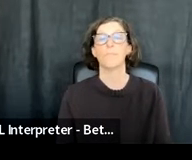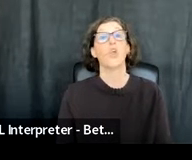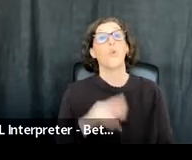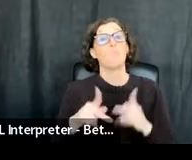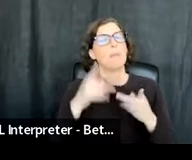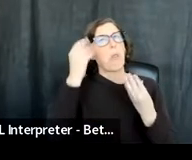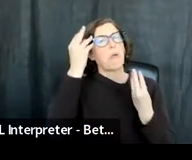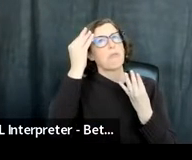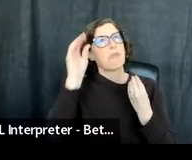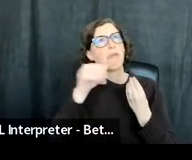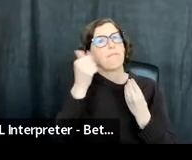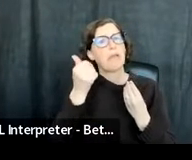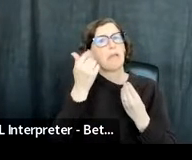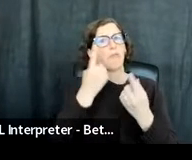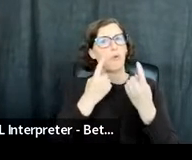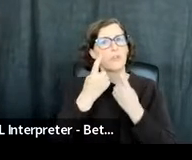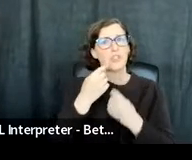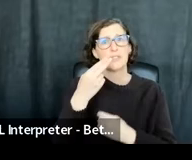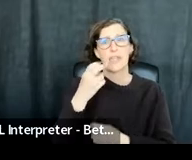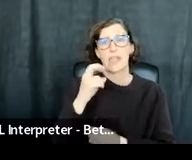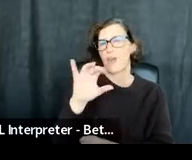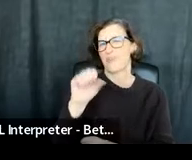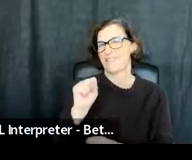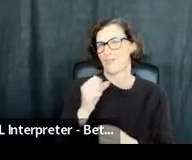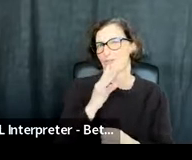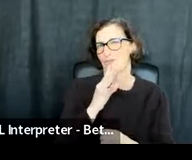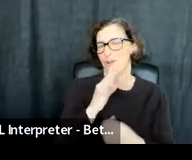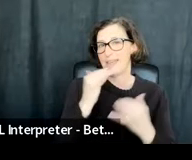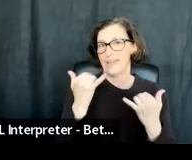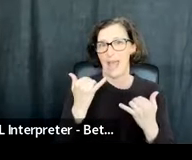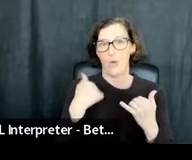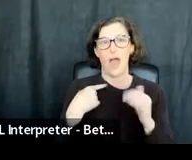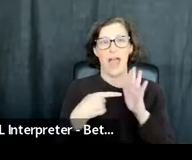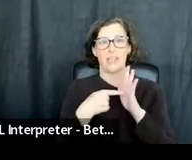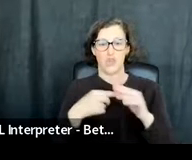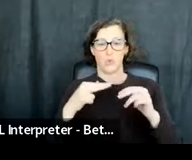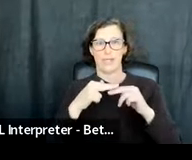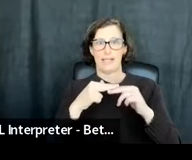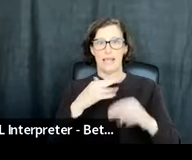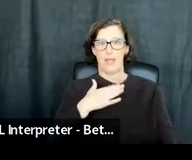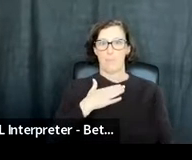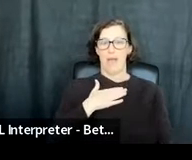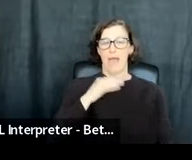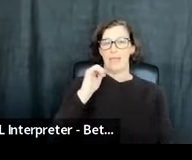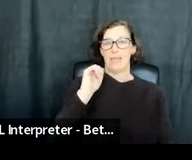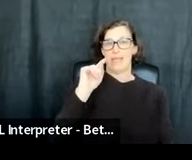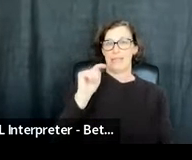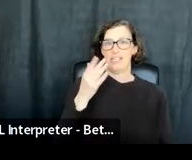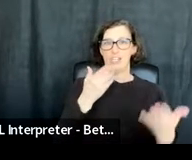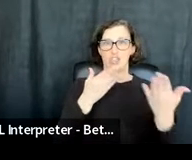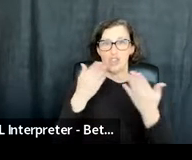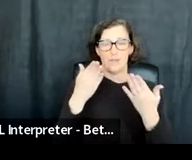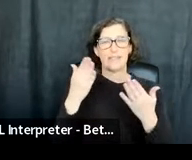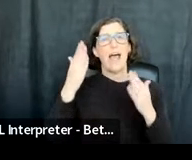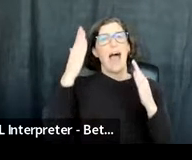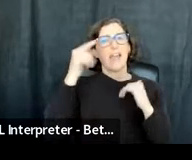thinking of their questions, Harris again here. I brought up a slide on our MyAT service, and I hope you're